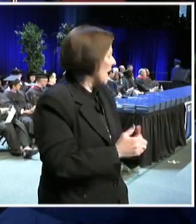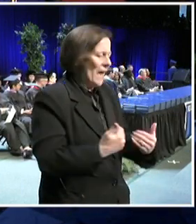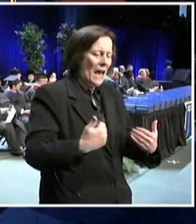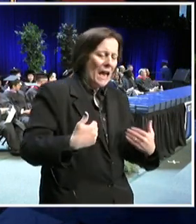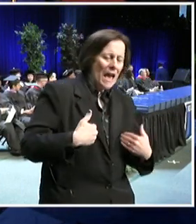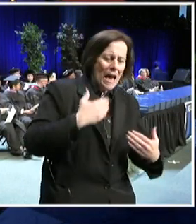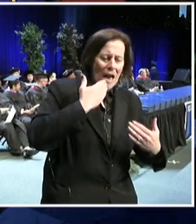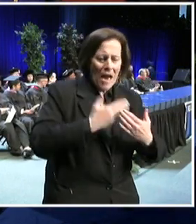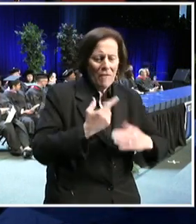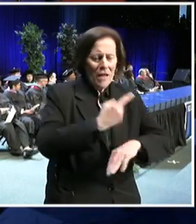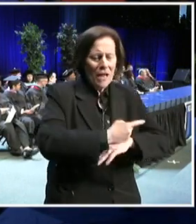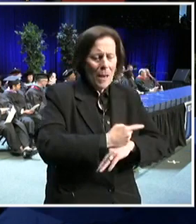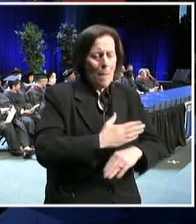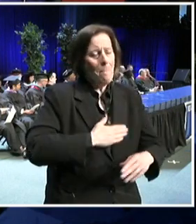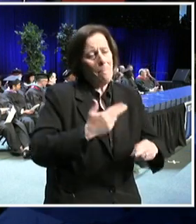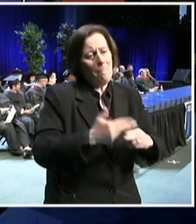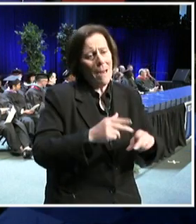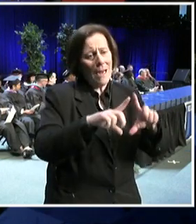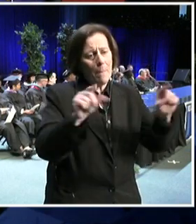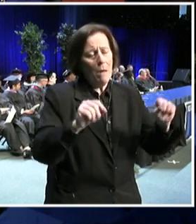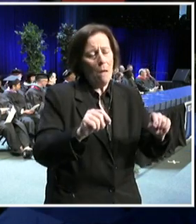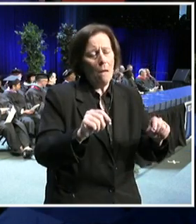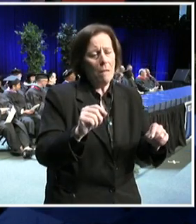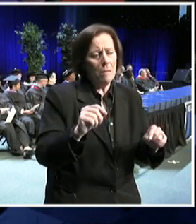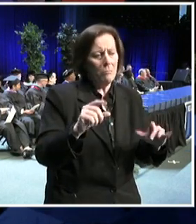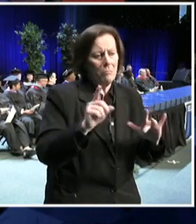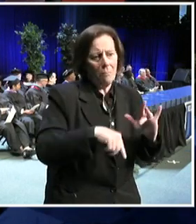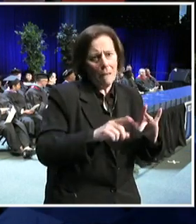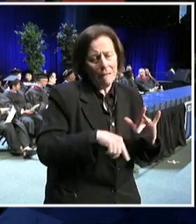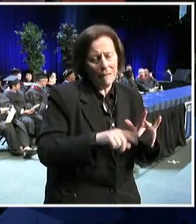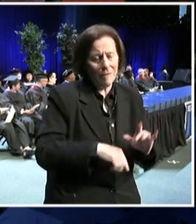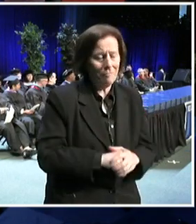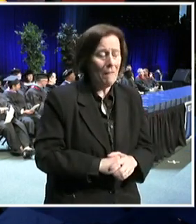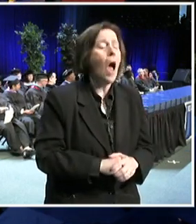I'm missing my name card. Yeah, there it is.